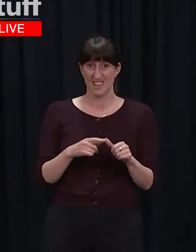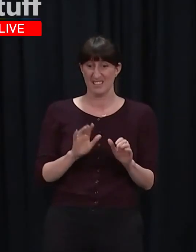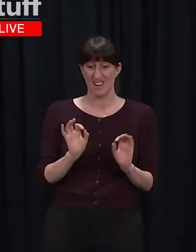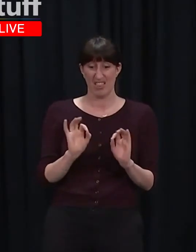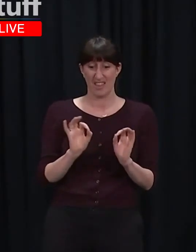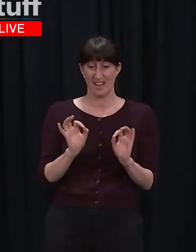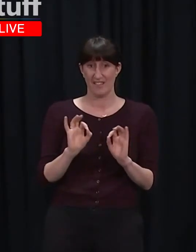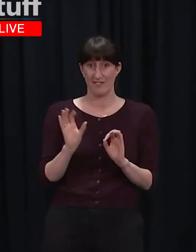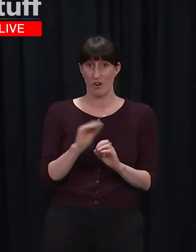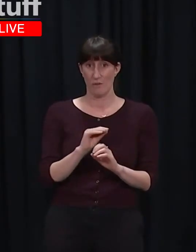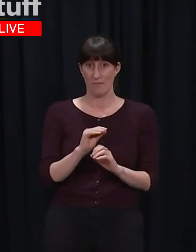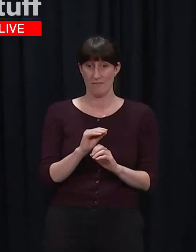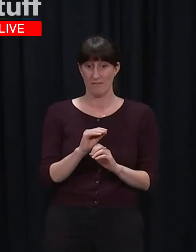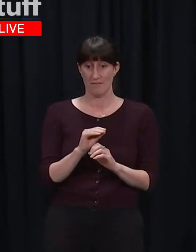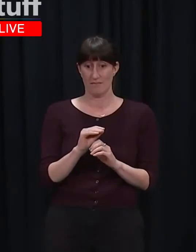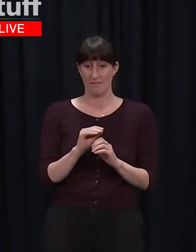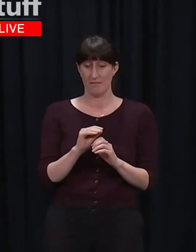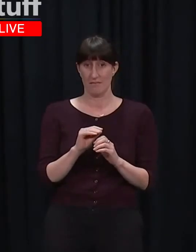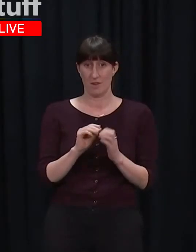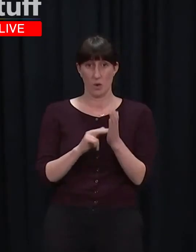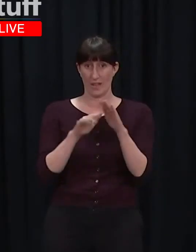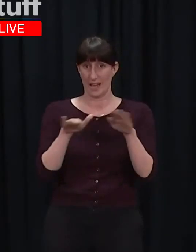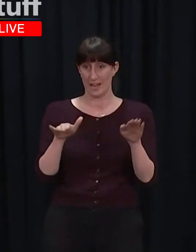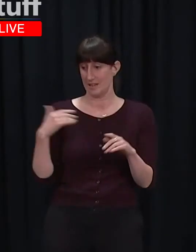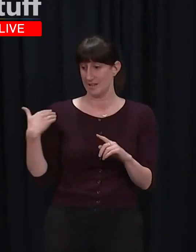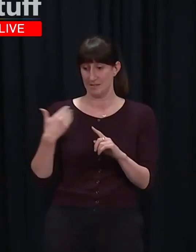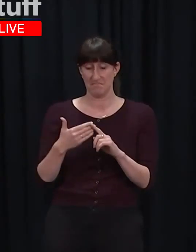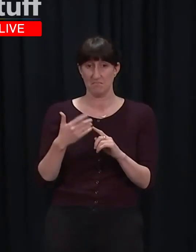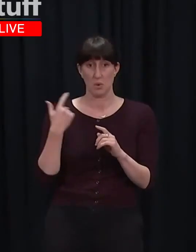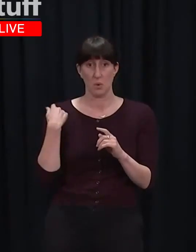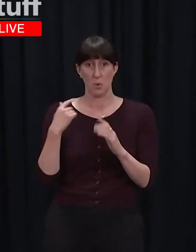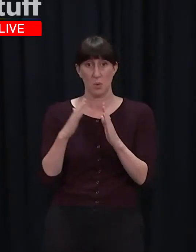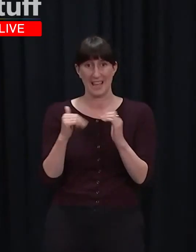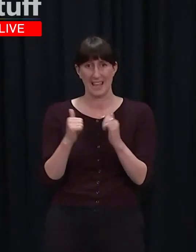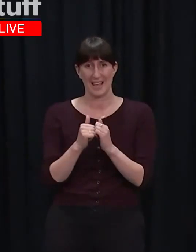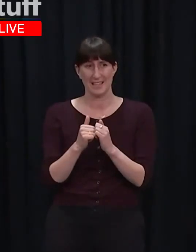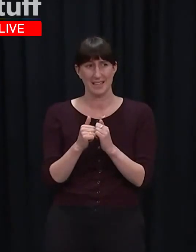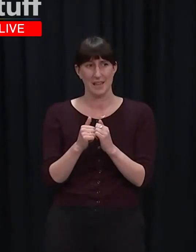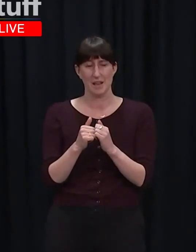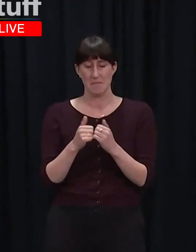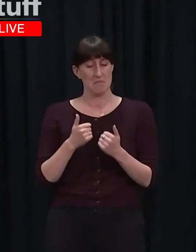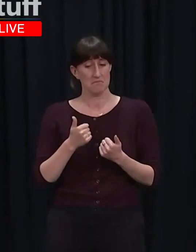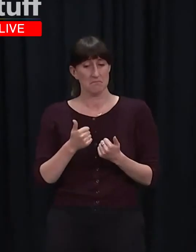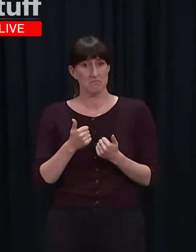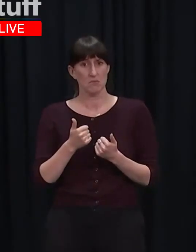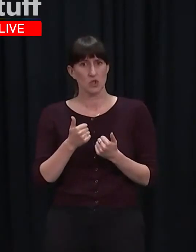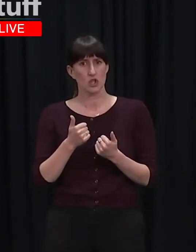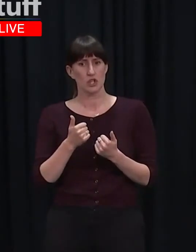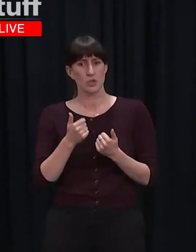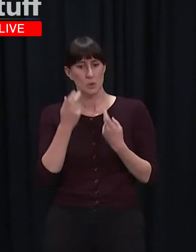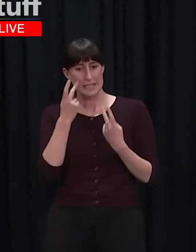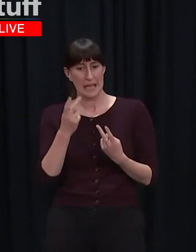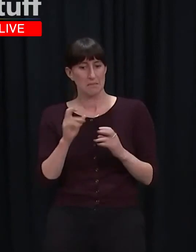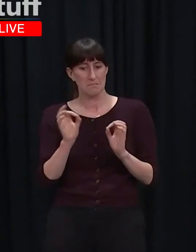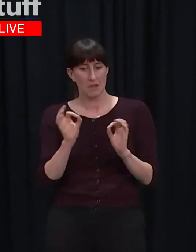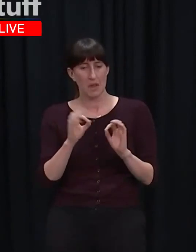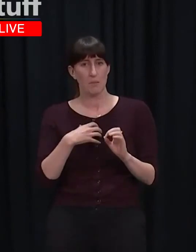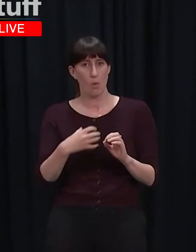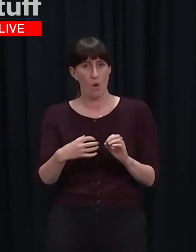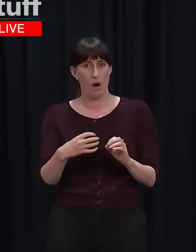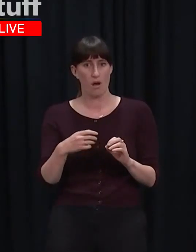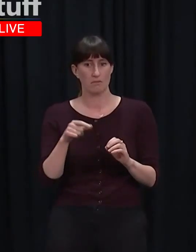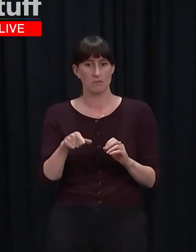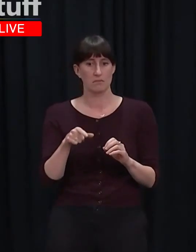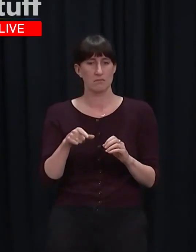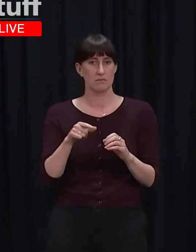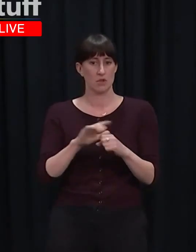a known sort of family grouping, and so very encouraging that so far there's been no further cases, and